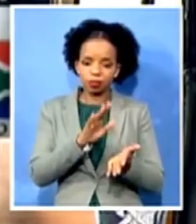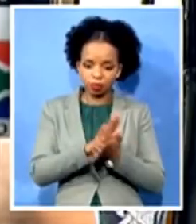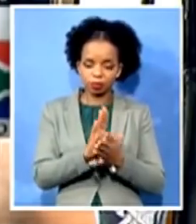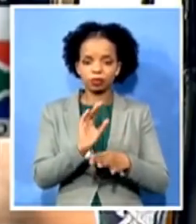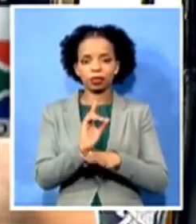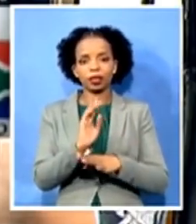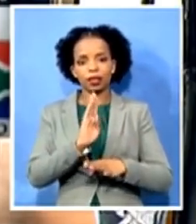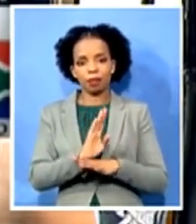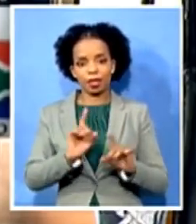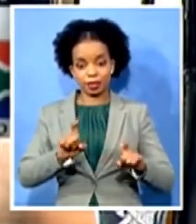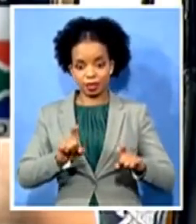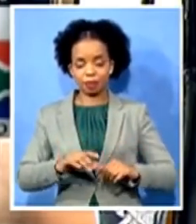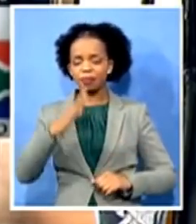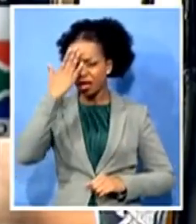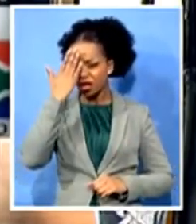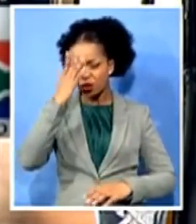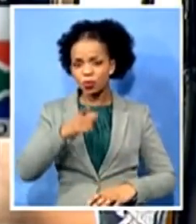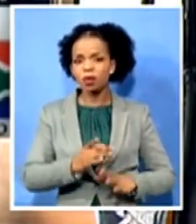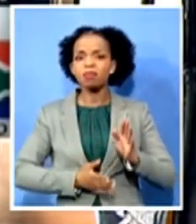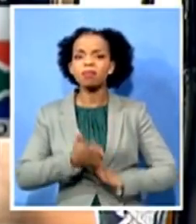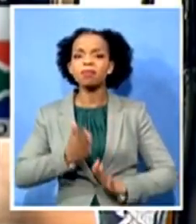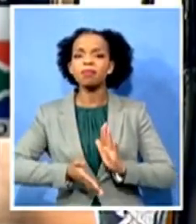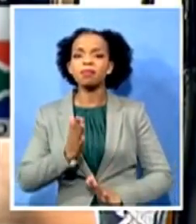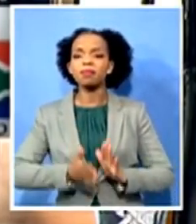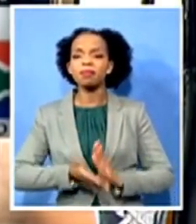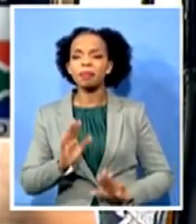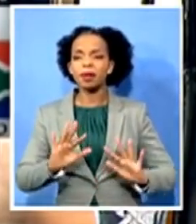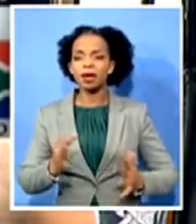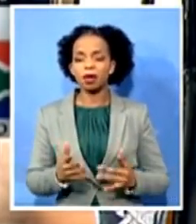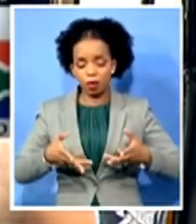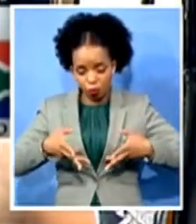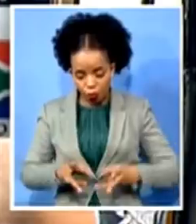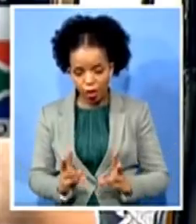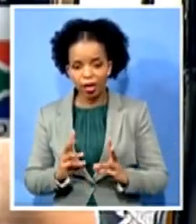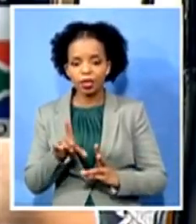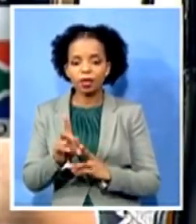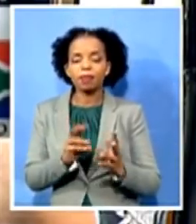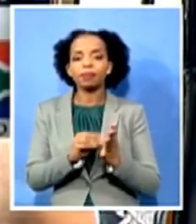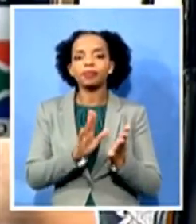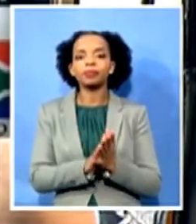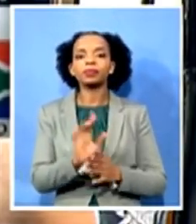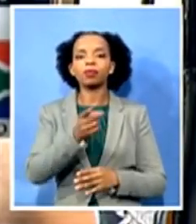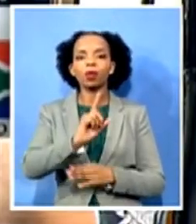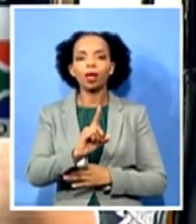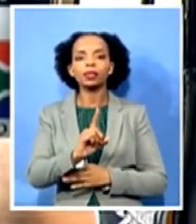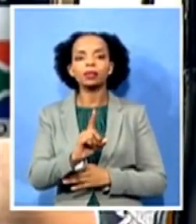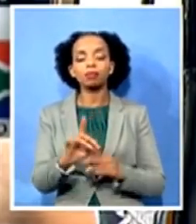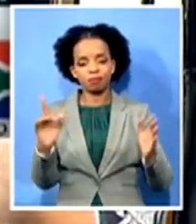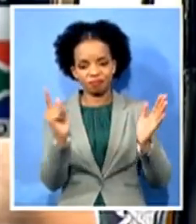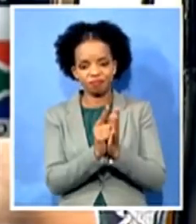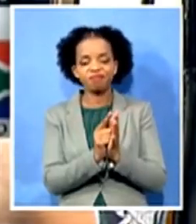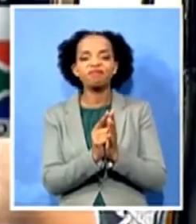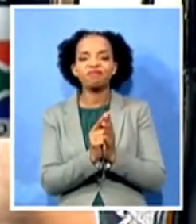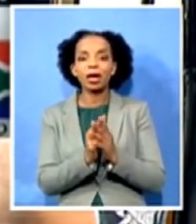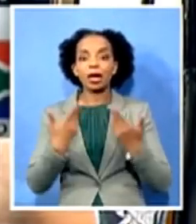in a manner that is within the prescripts of the law. Yes. So I expected officials to